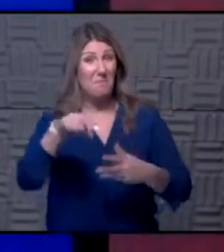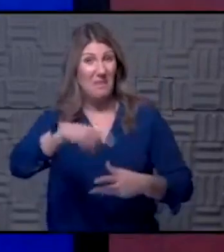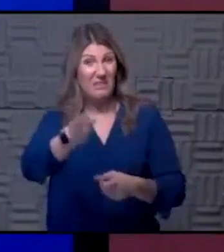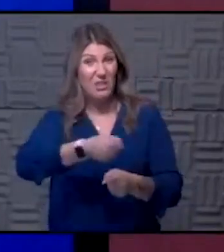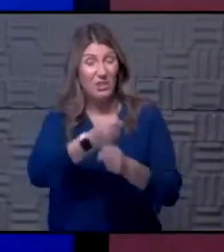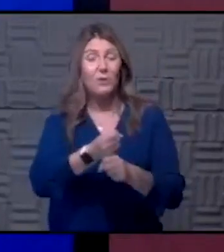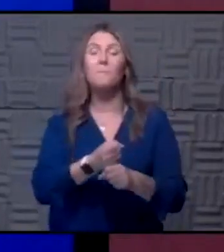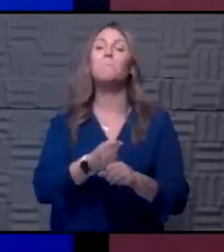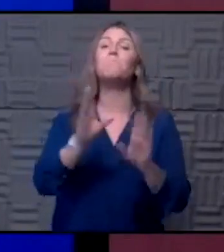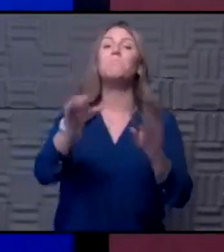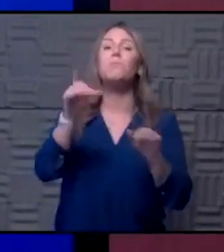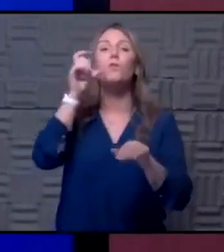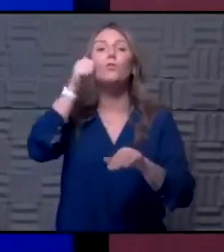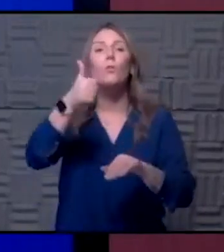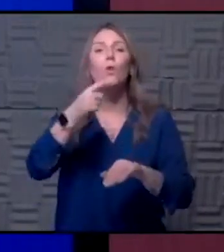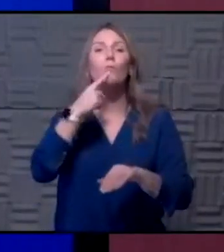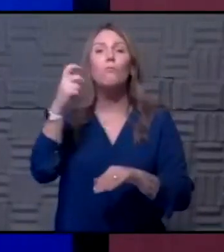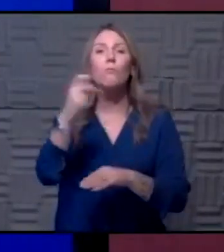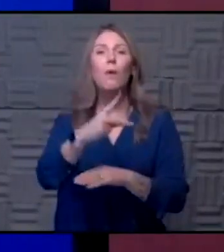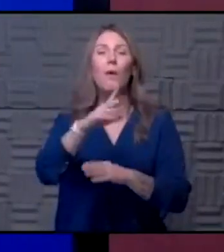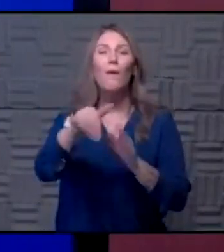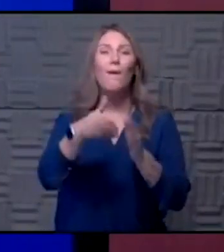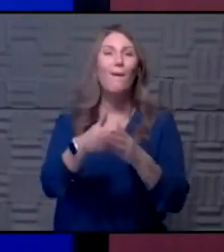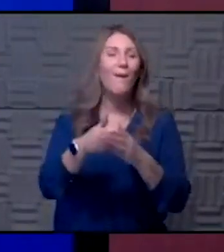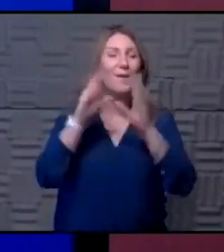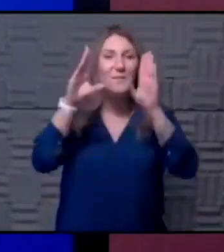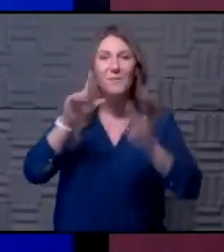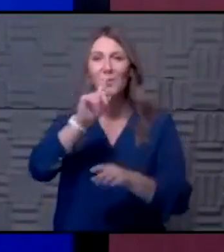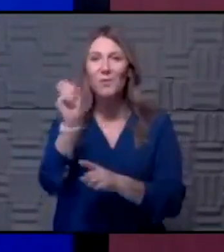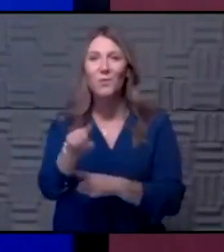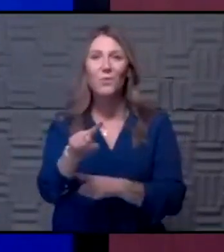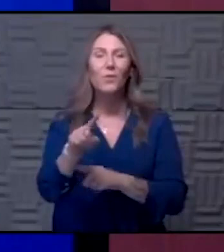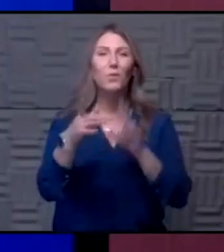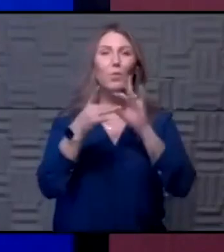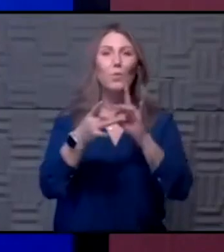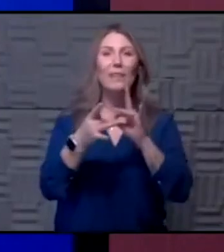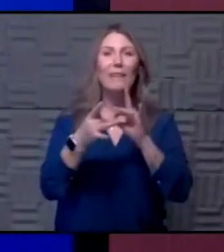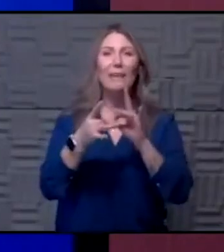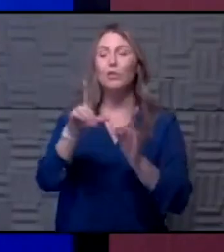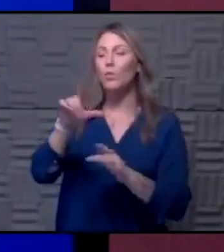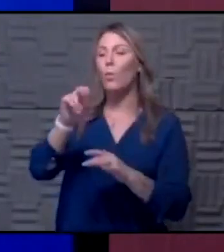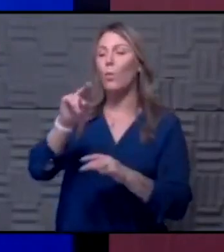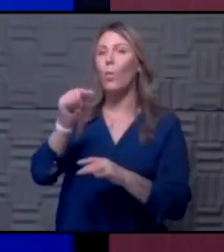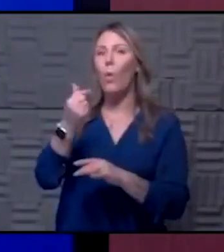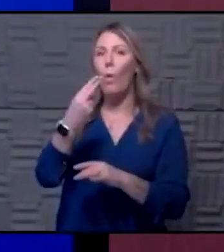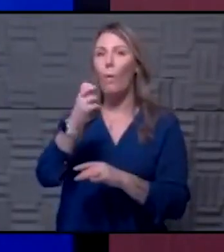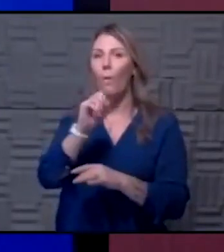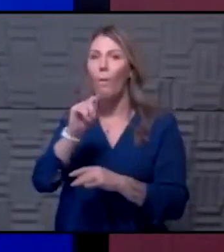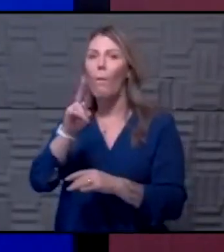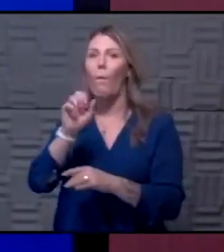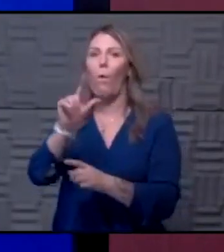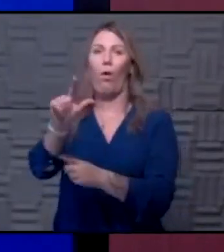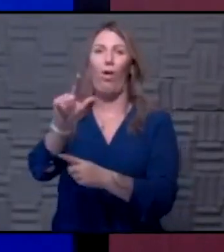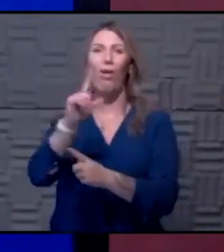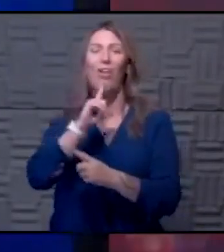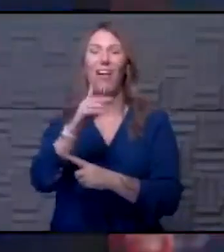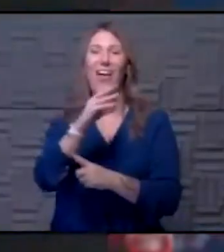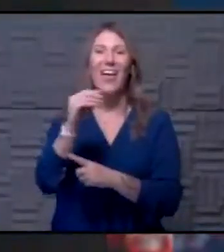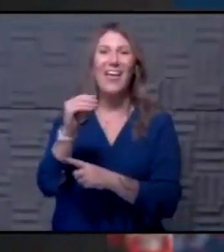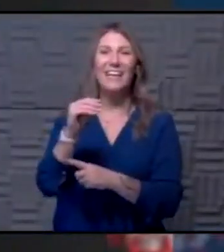guys, tomorrow we're back with all of our great questions around the long haul clinic. Dr. Keith Sale, our VP of